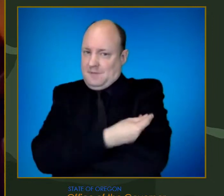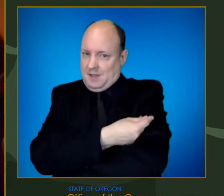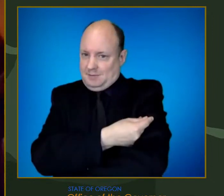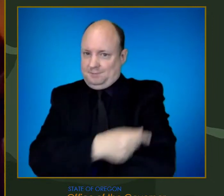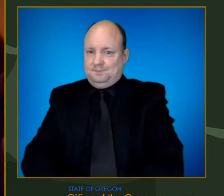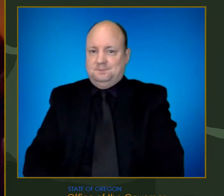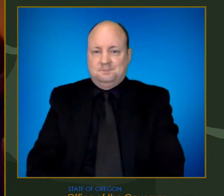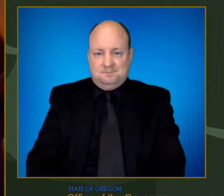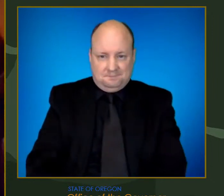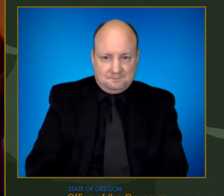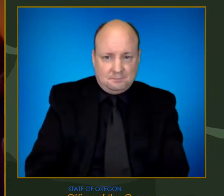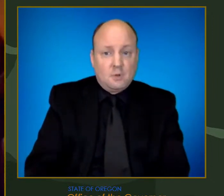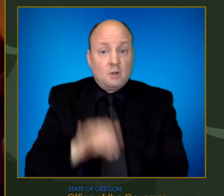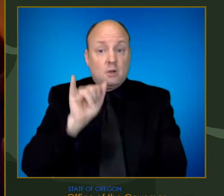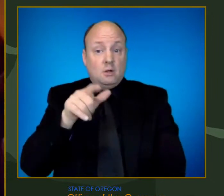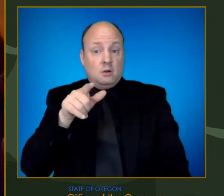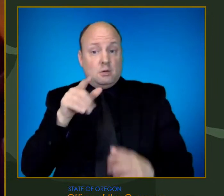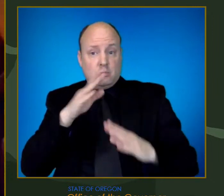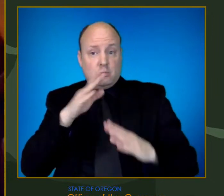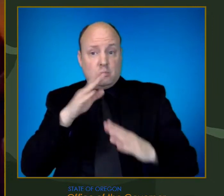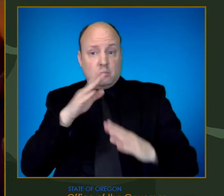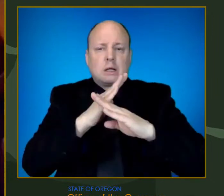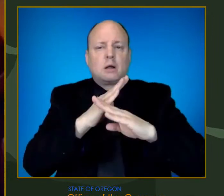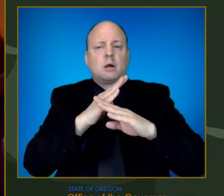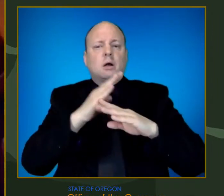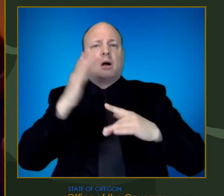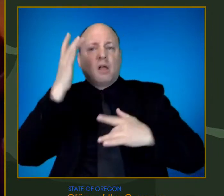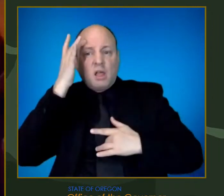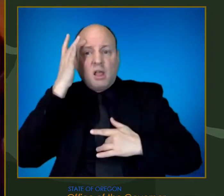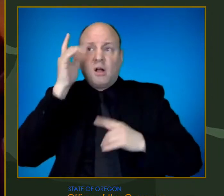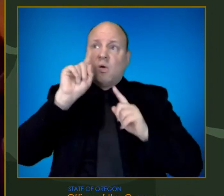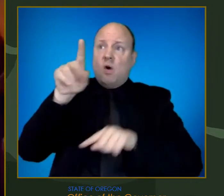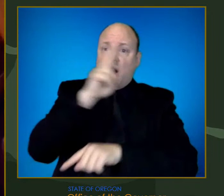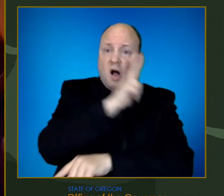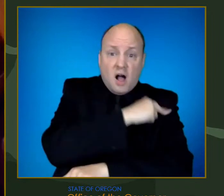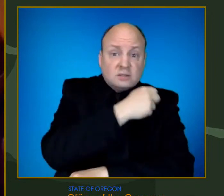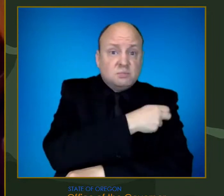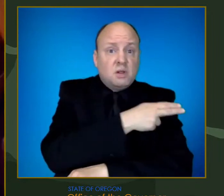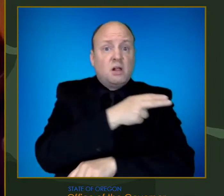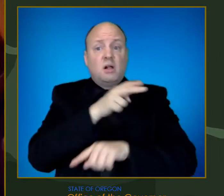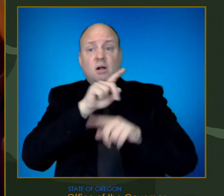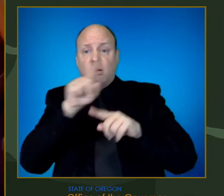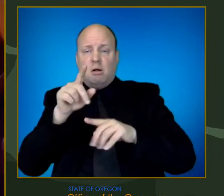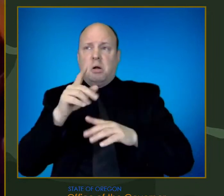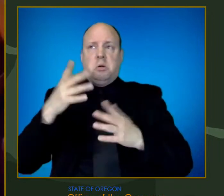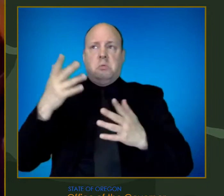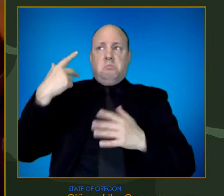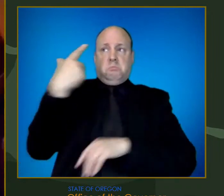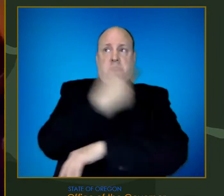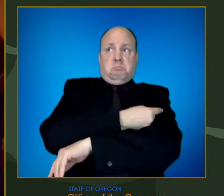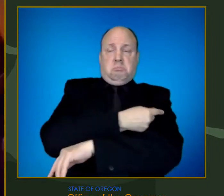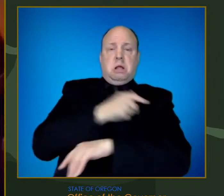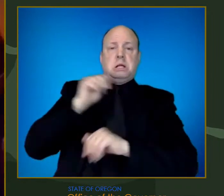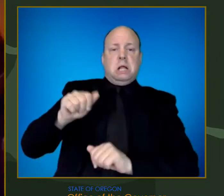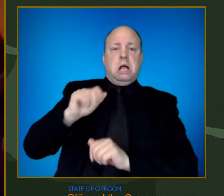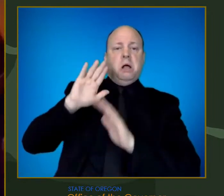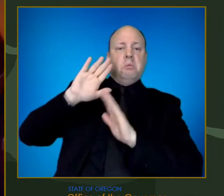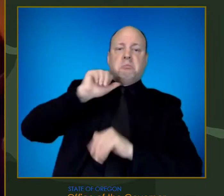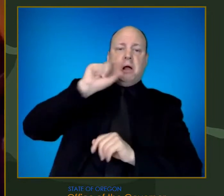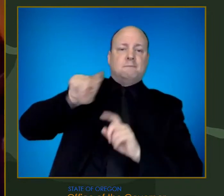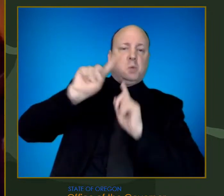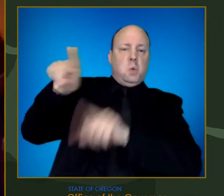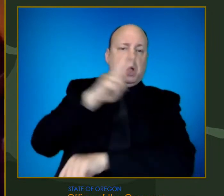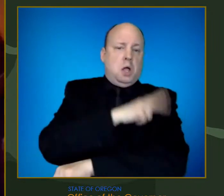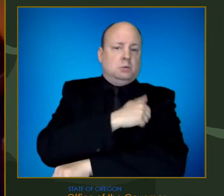infections that result in hospitalizations and deaths from this virus. Now, let me briefly address the situation with the Johnson &